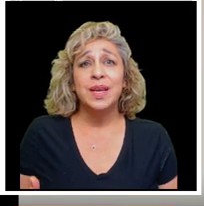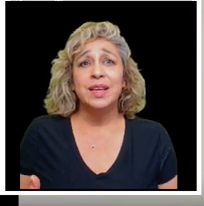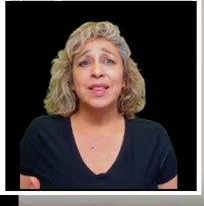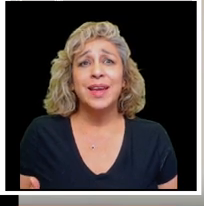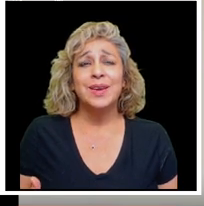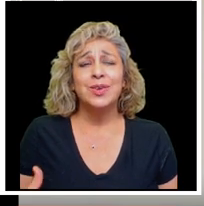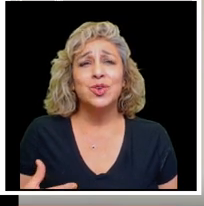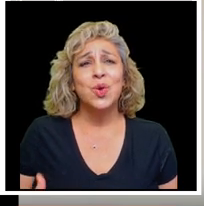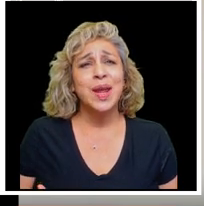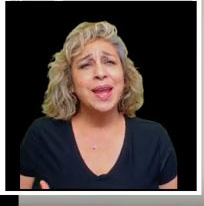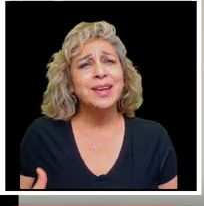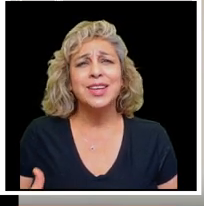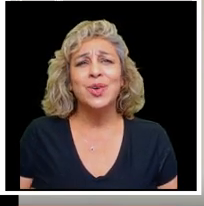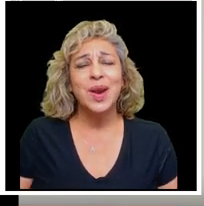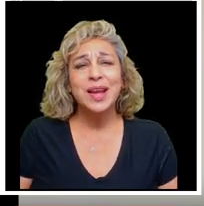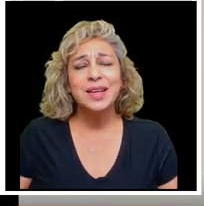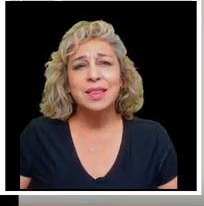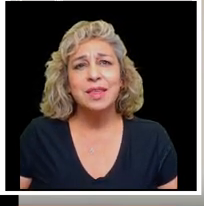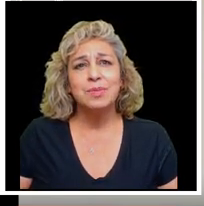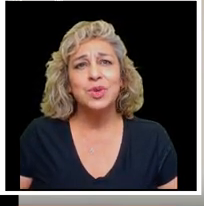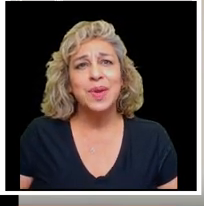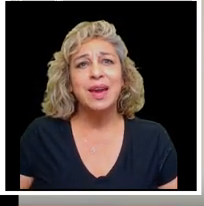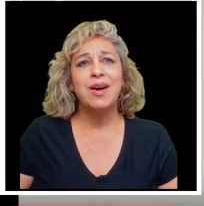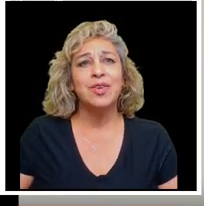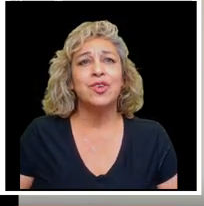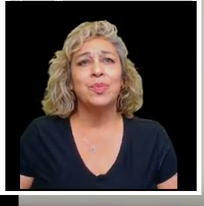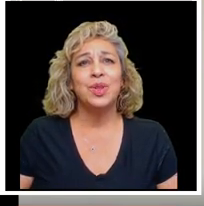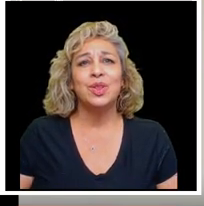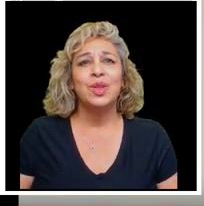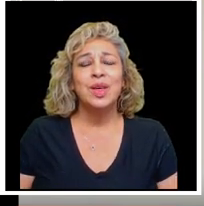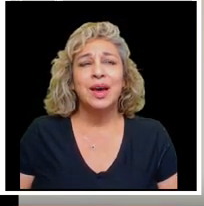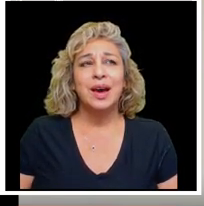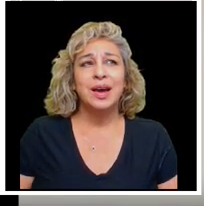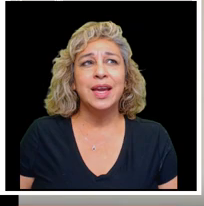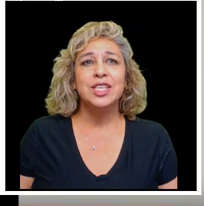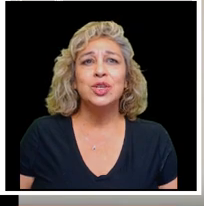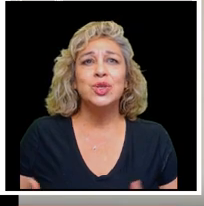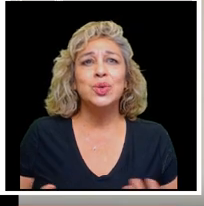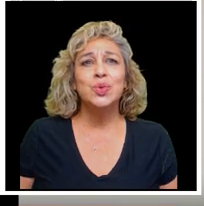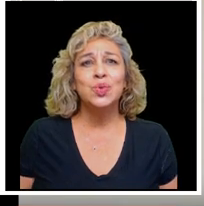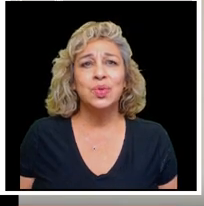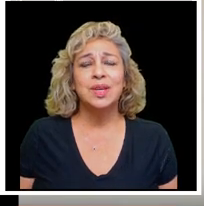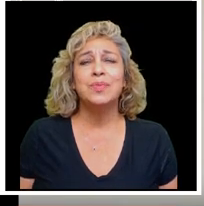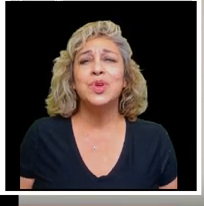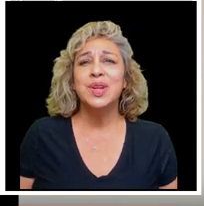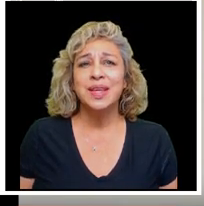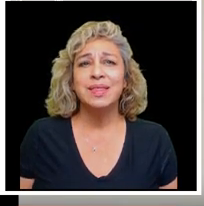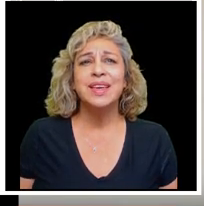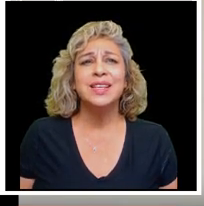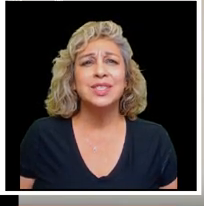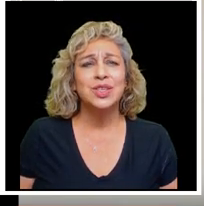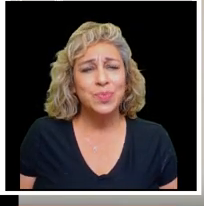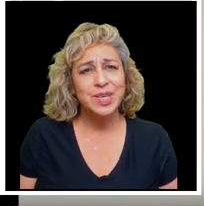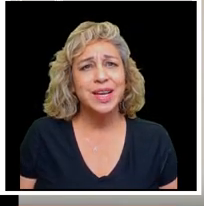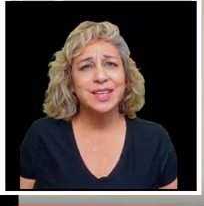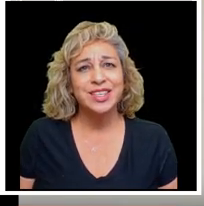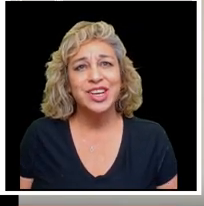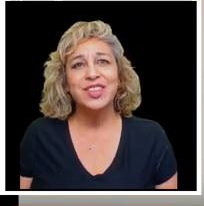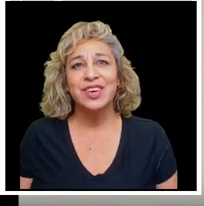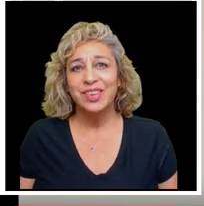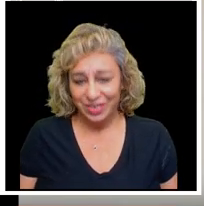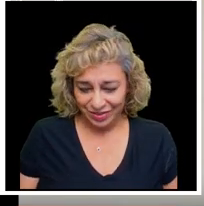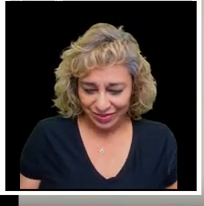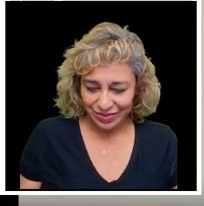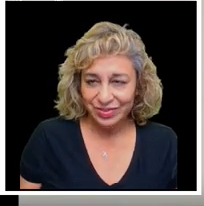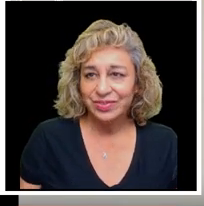like trained and grained and them to be honorable and to do community things to protect each